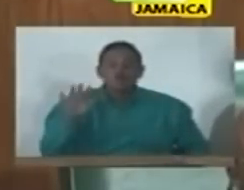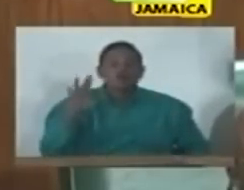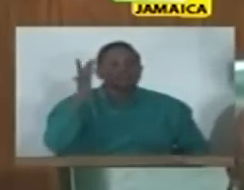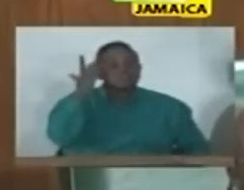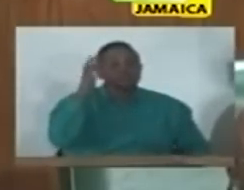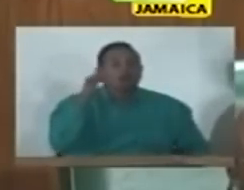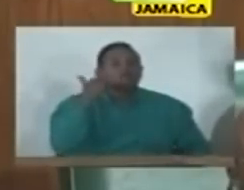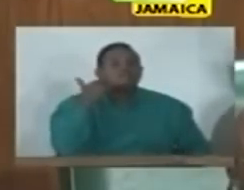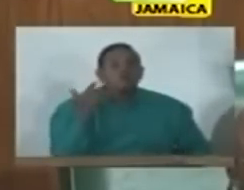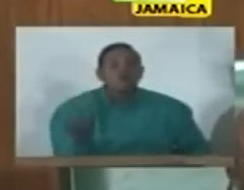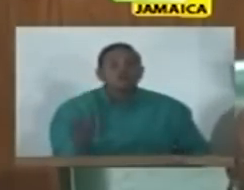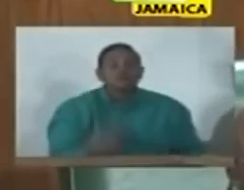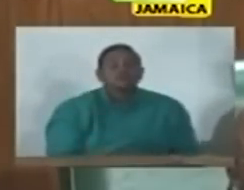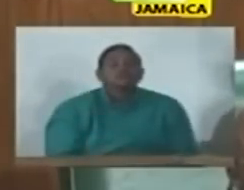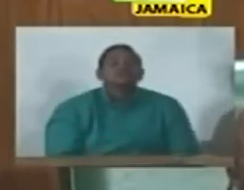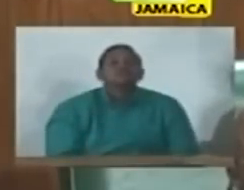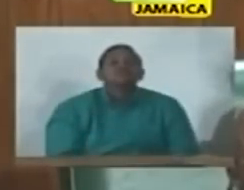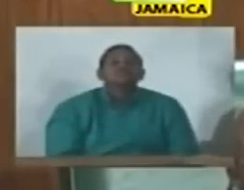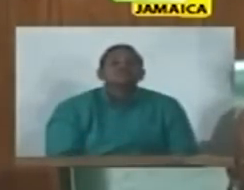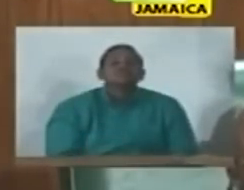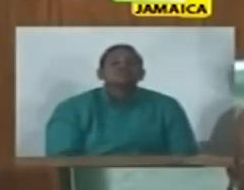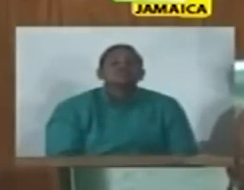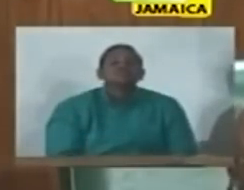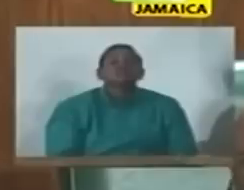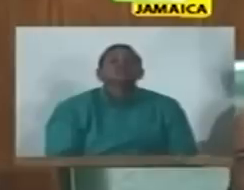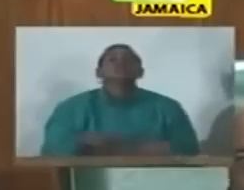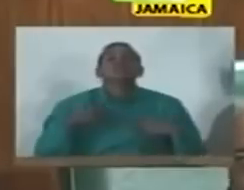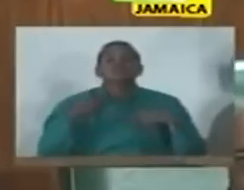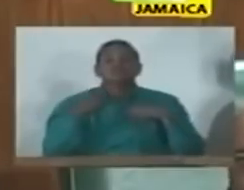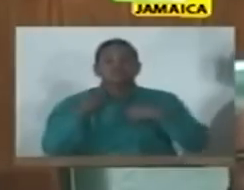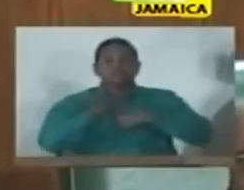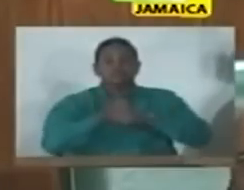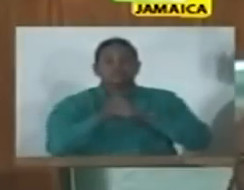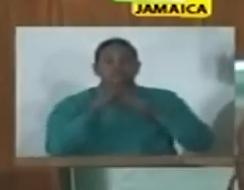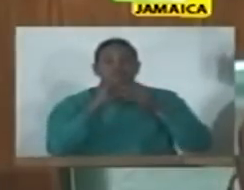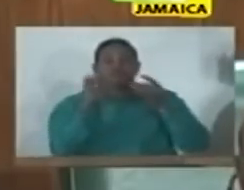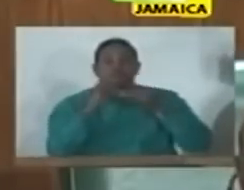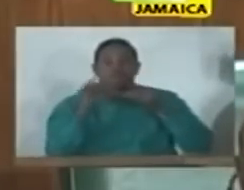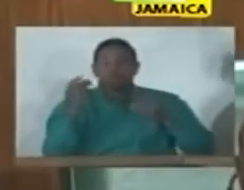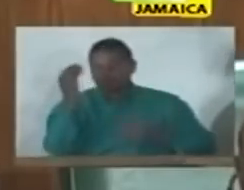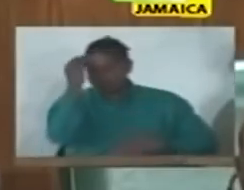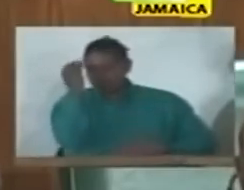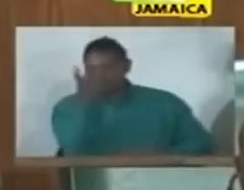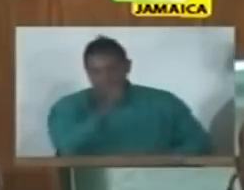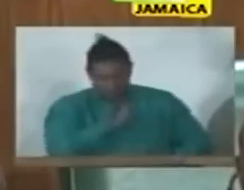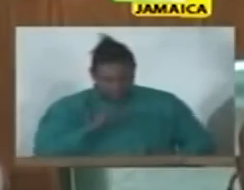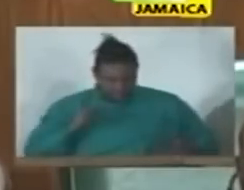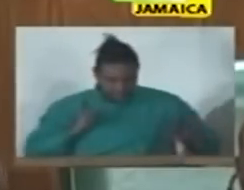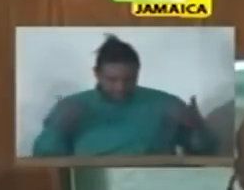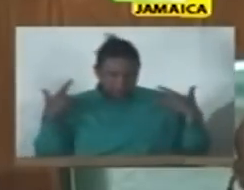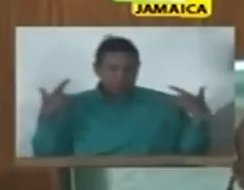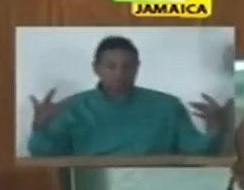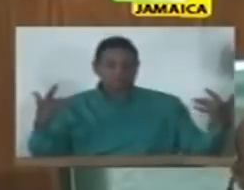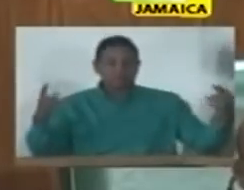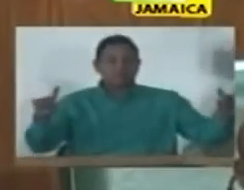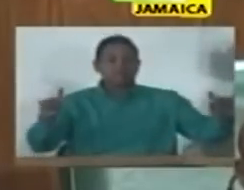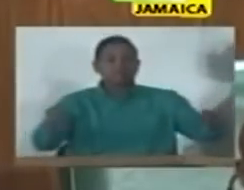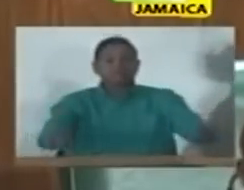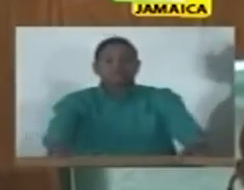smartphone, to make a statement to the Senate. And that's the